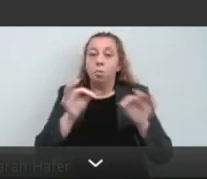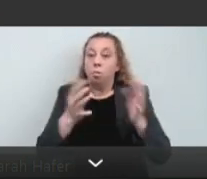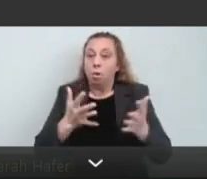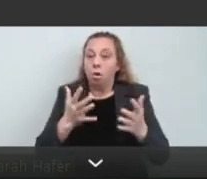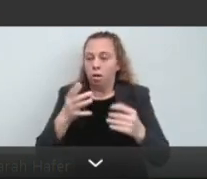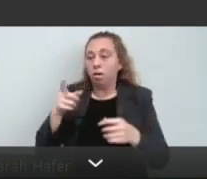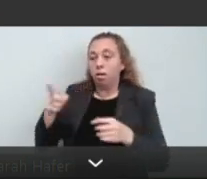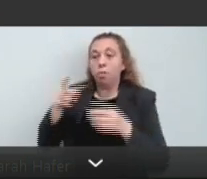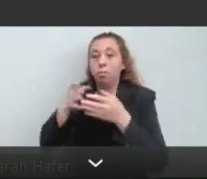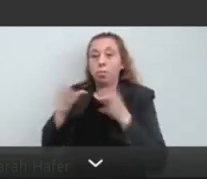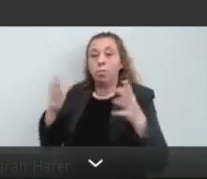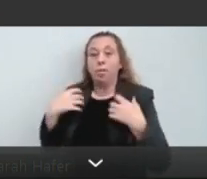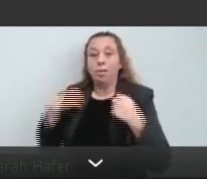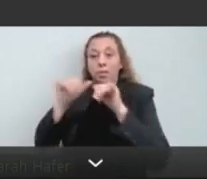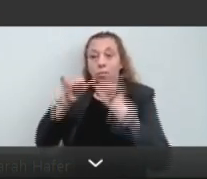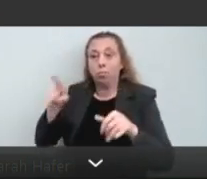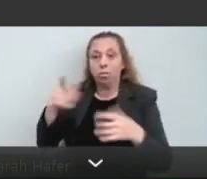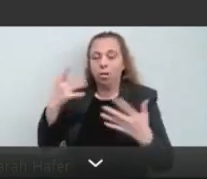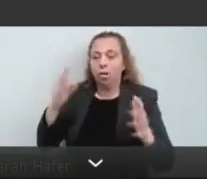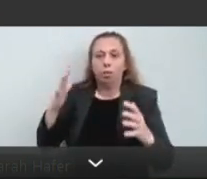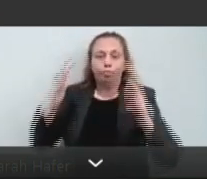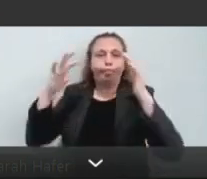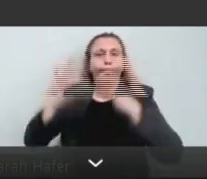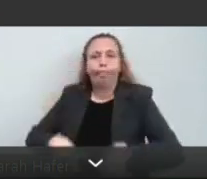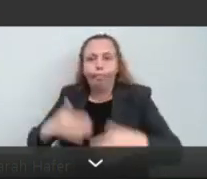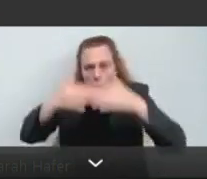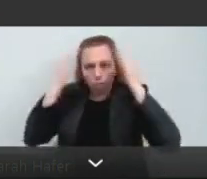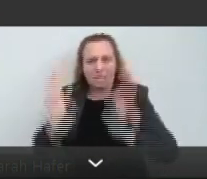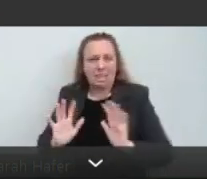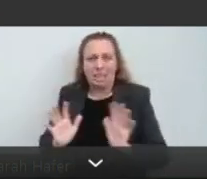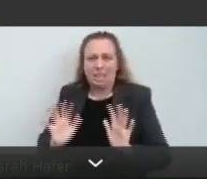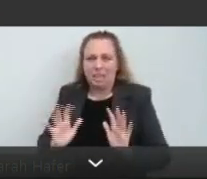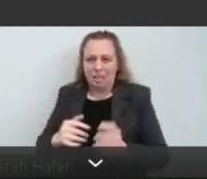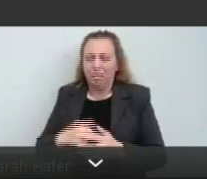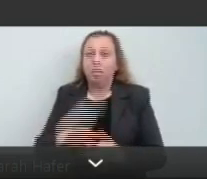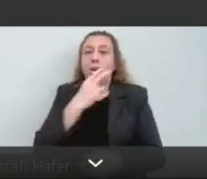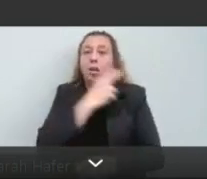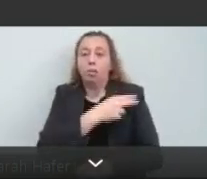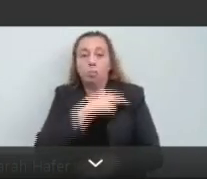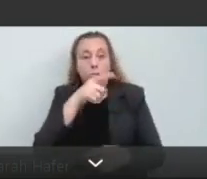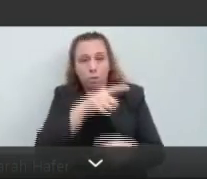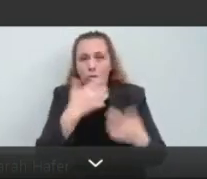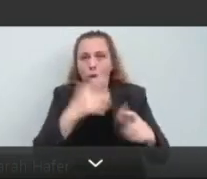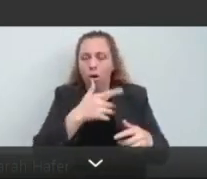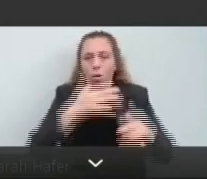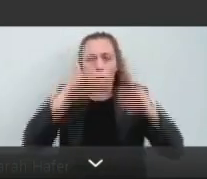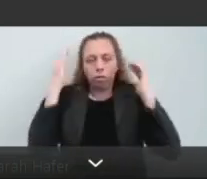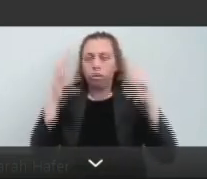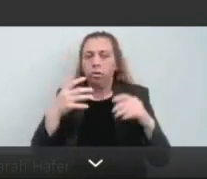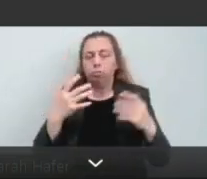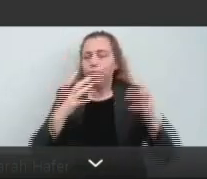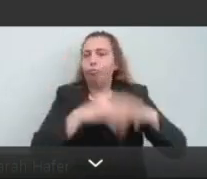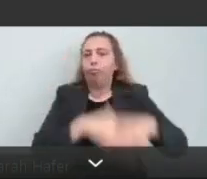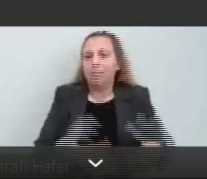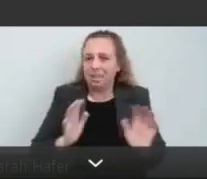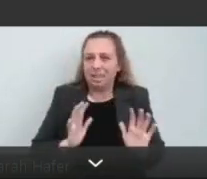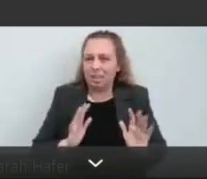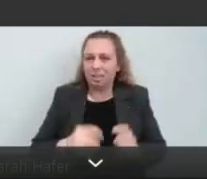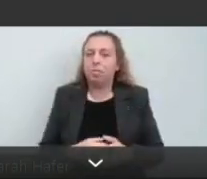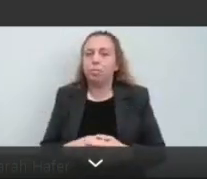health system's ability to treat people with the care they need when they need it. So we need to make sure we continue to protect those at highest risk of